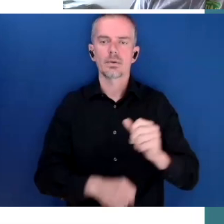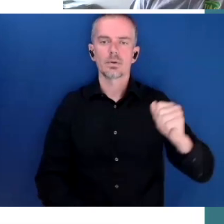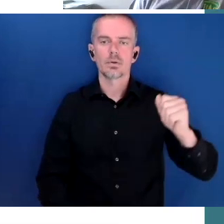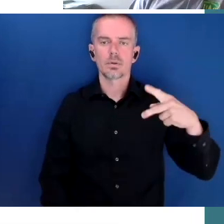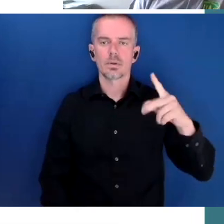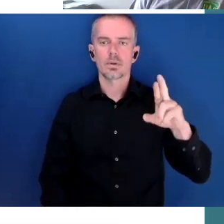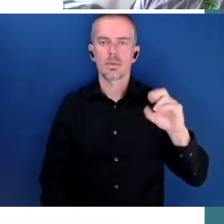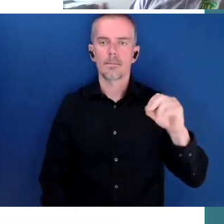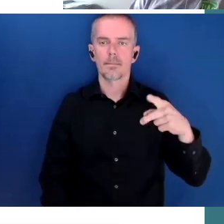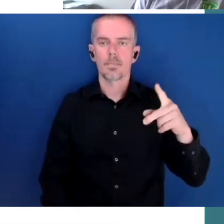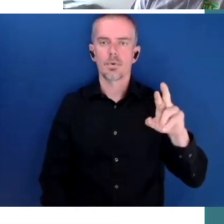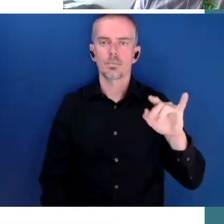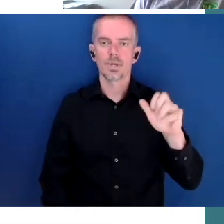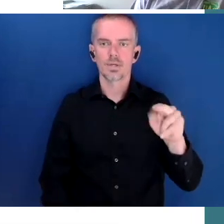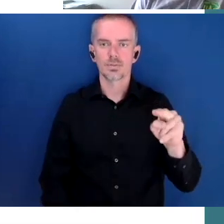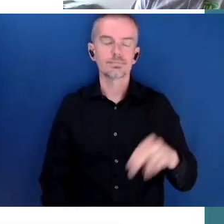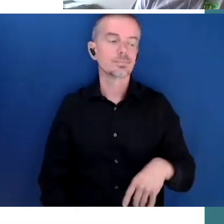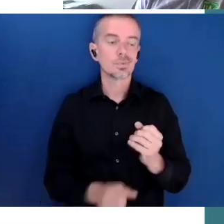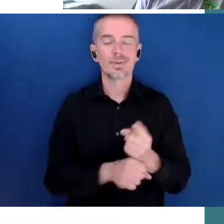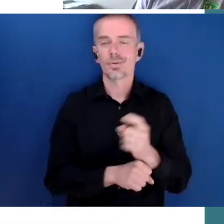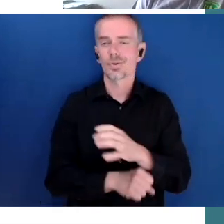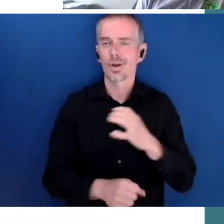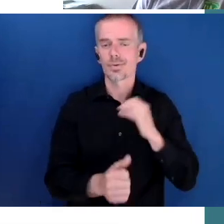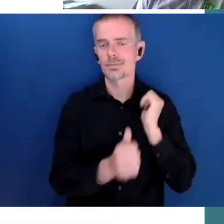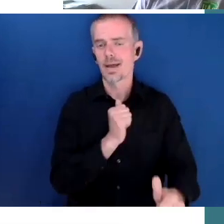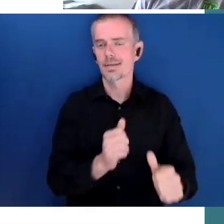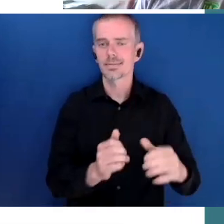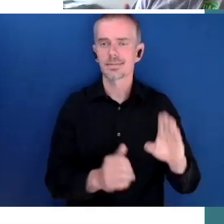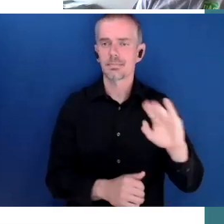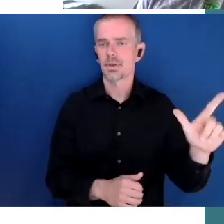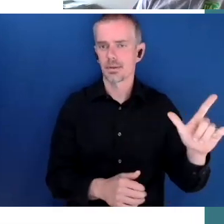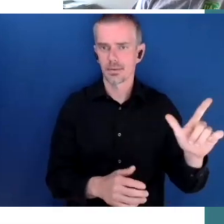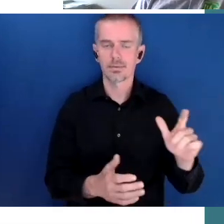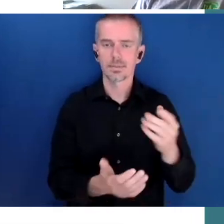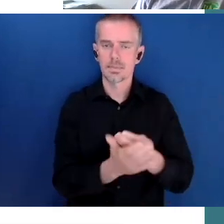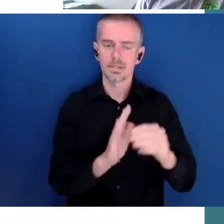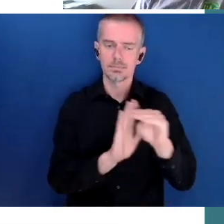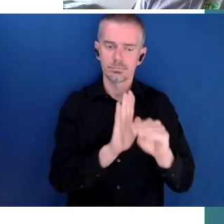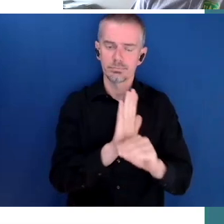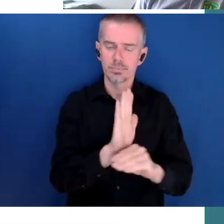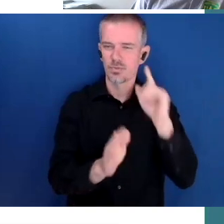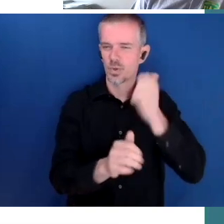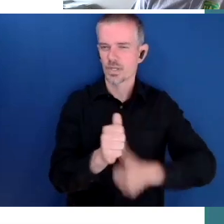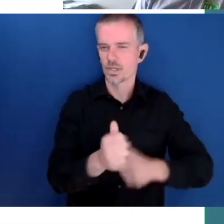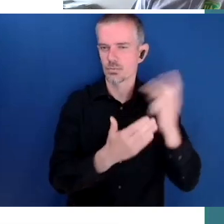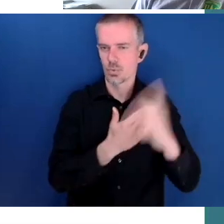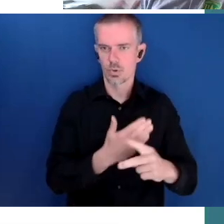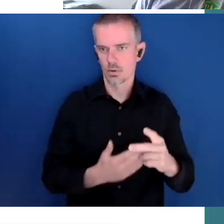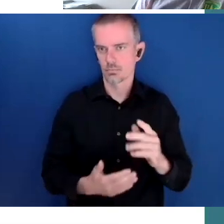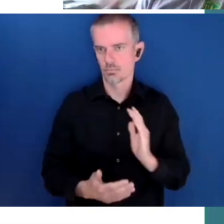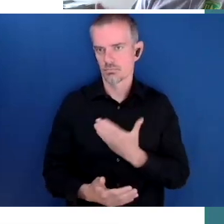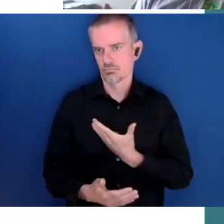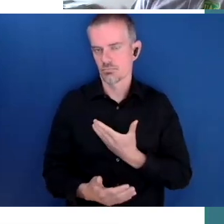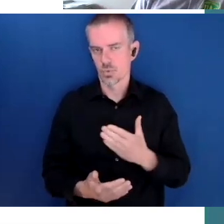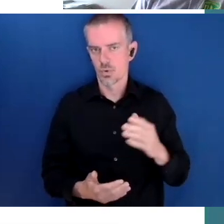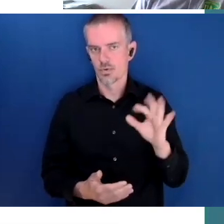year, Congress passes an appropriations bill that sets aside funding for each of the programs in the Forest Service. And that's